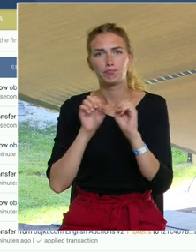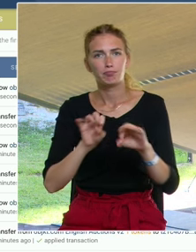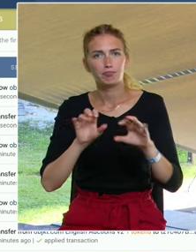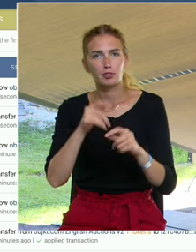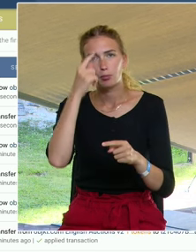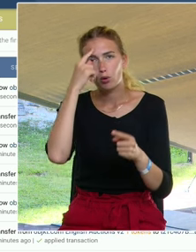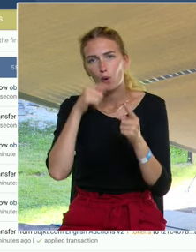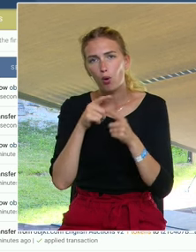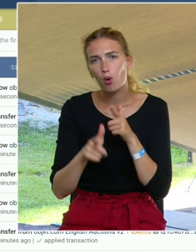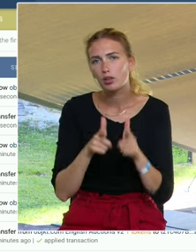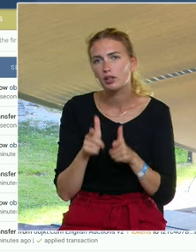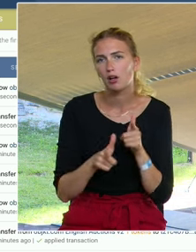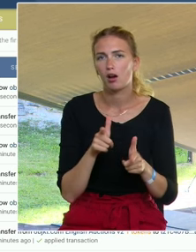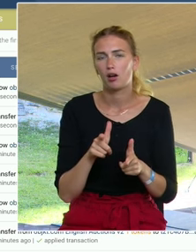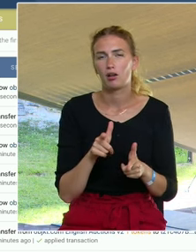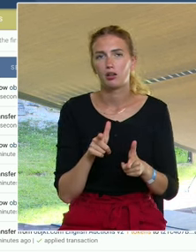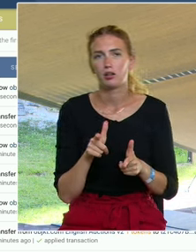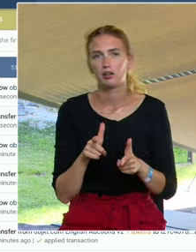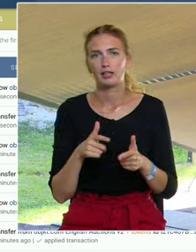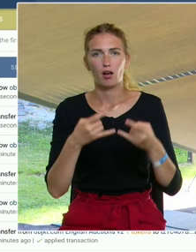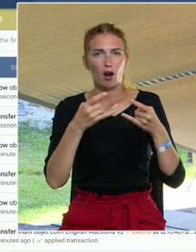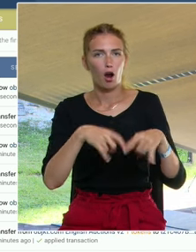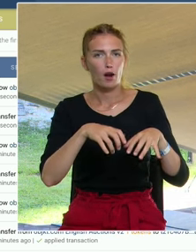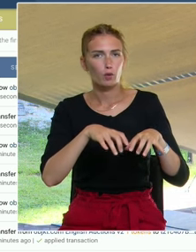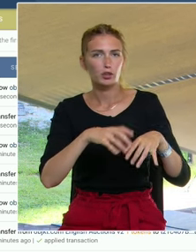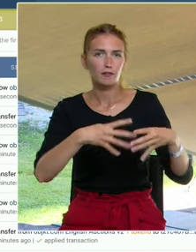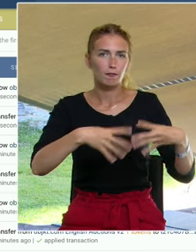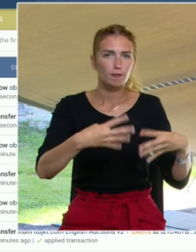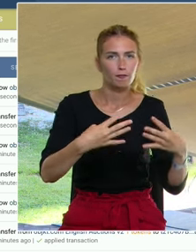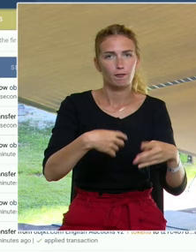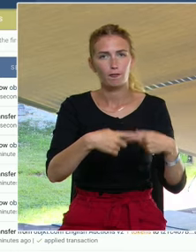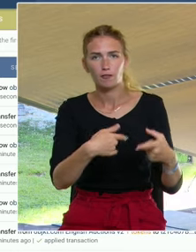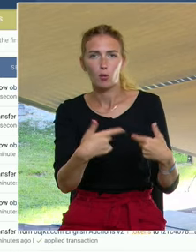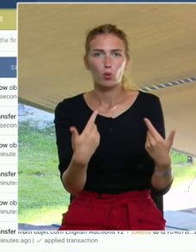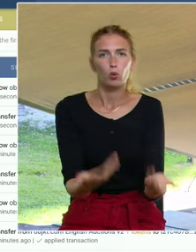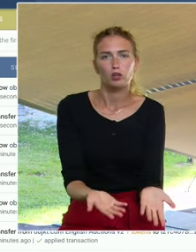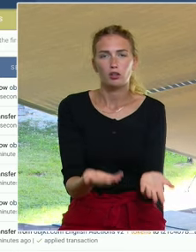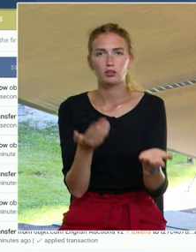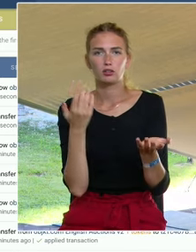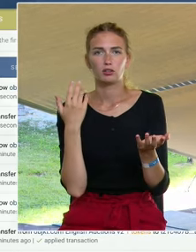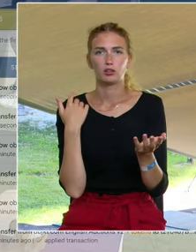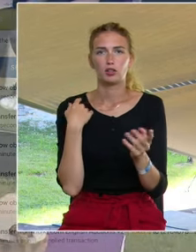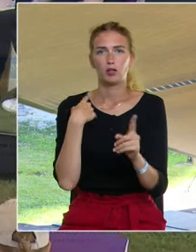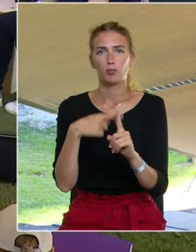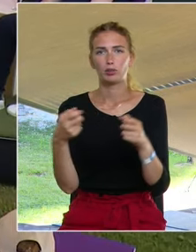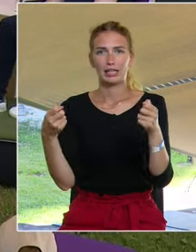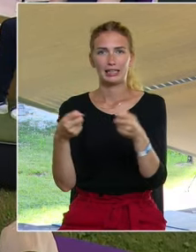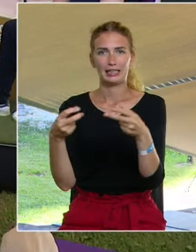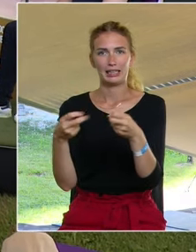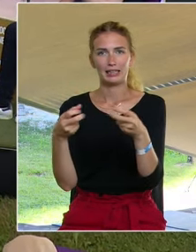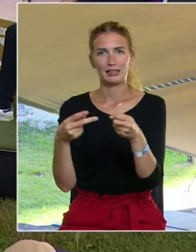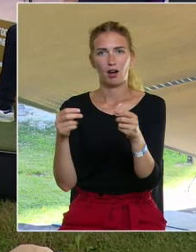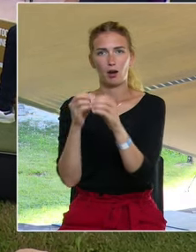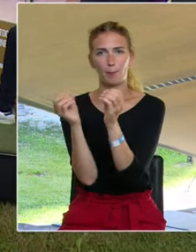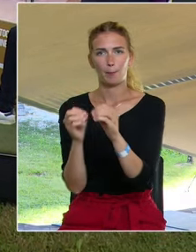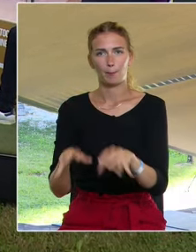just, well, binary logic of computers, and then drawing parallels to how we've kind of like perceived digital